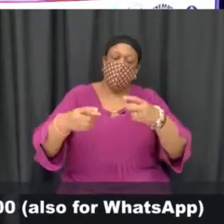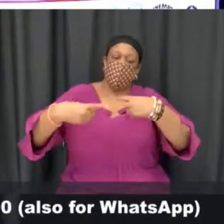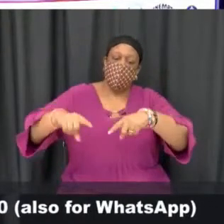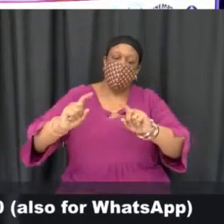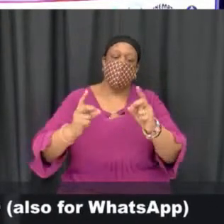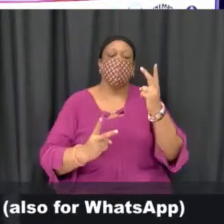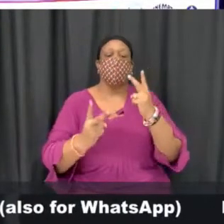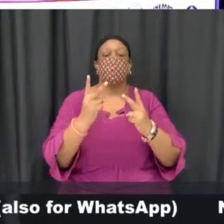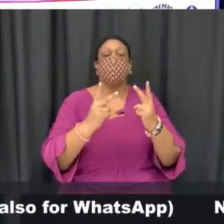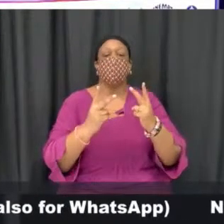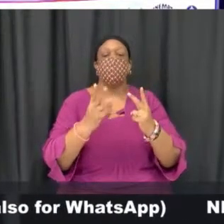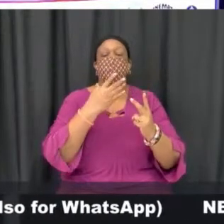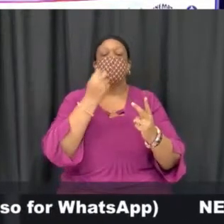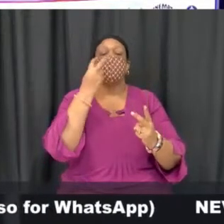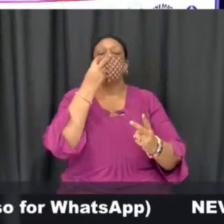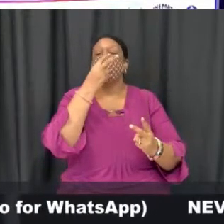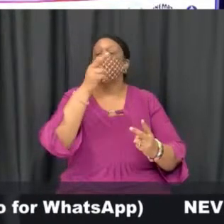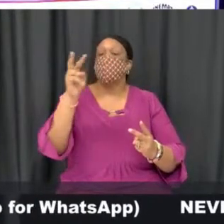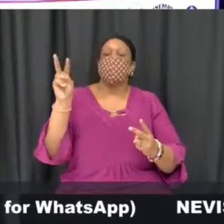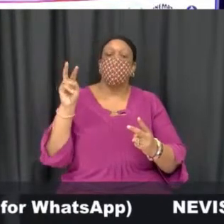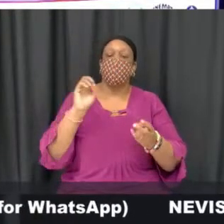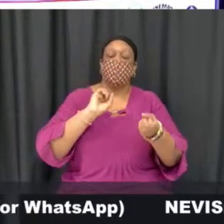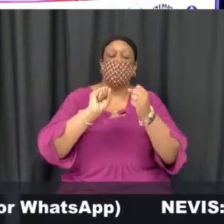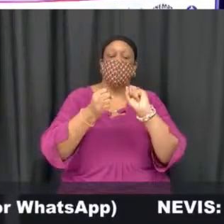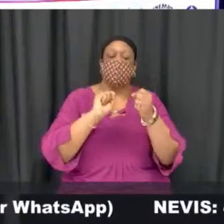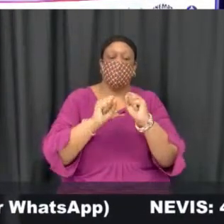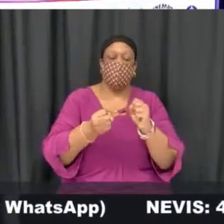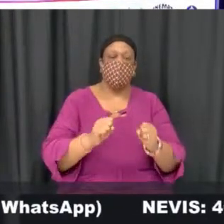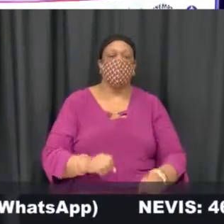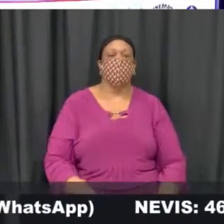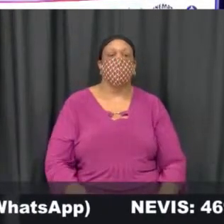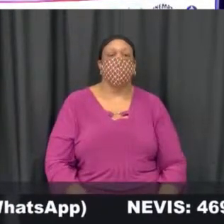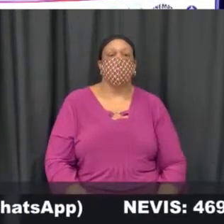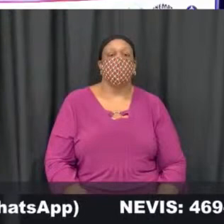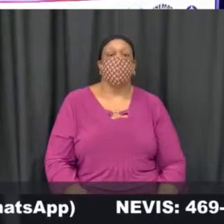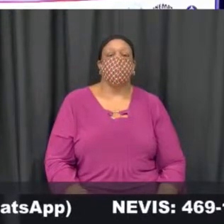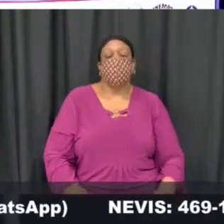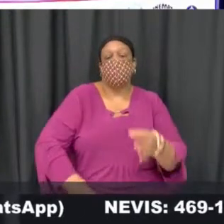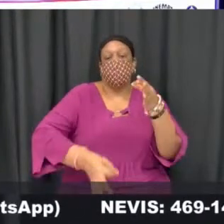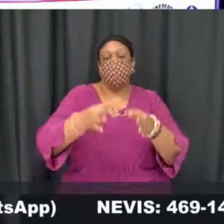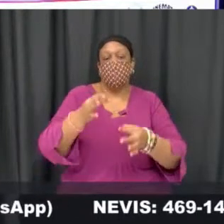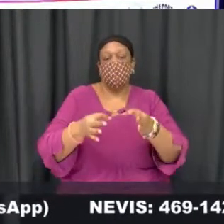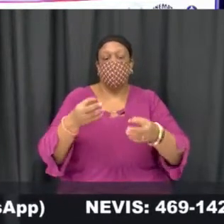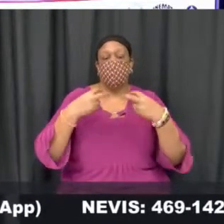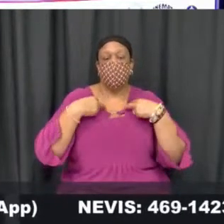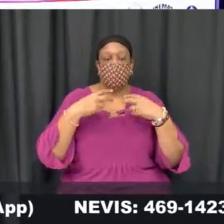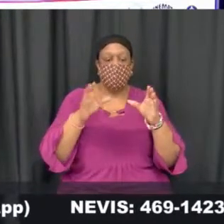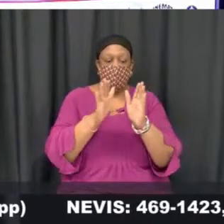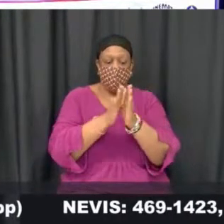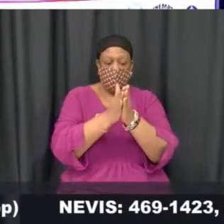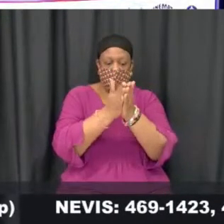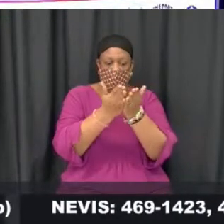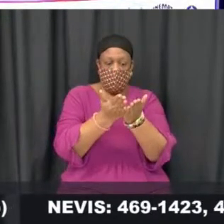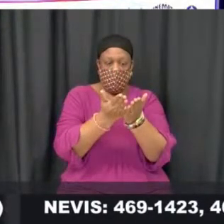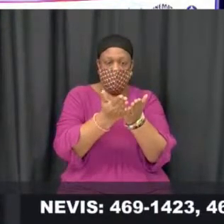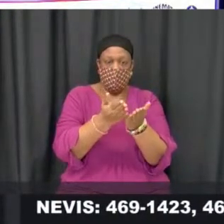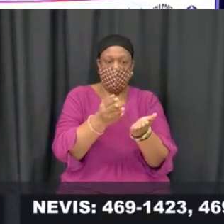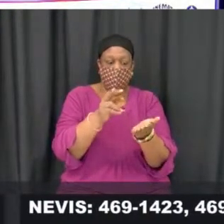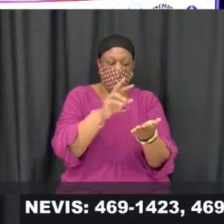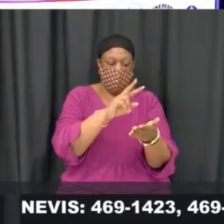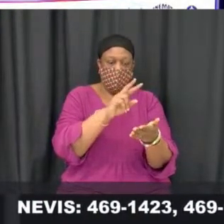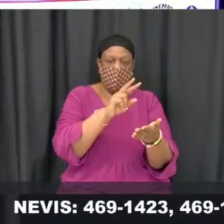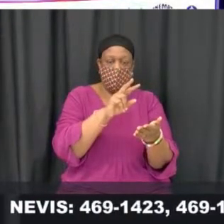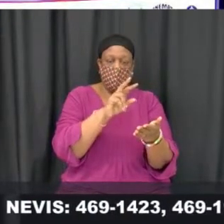all spectators shall be required to produce proof of full vaccination by presenting a COVID-19 vaccination